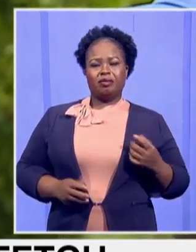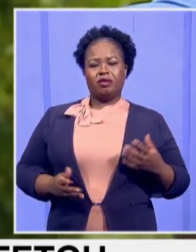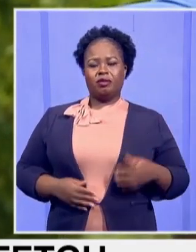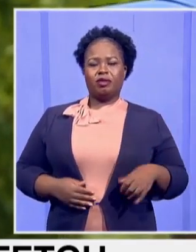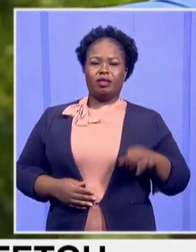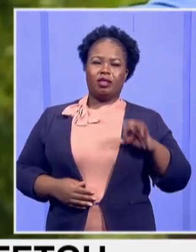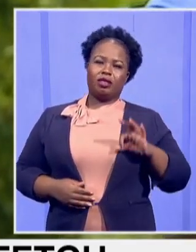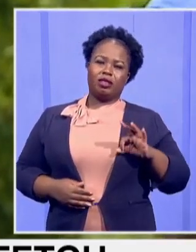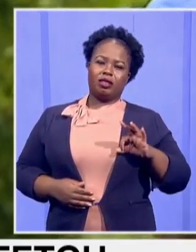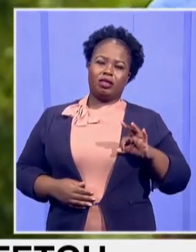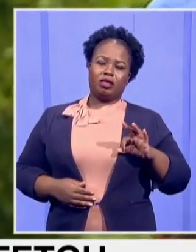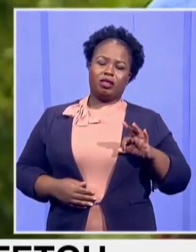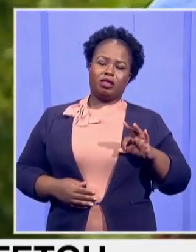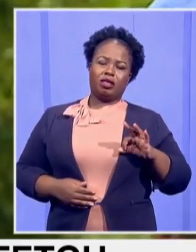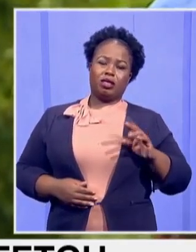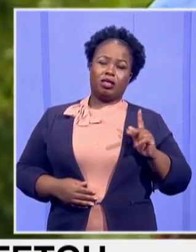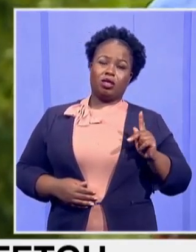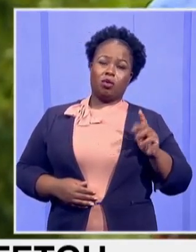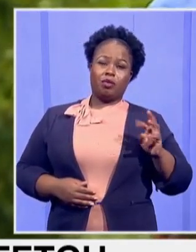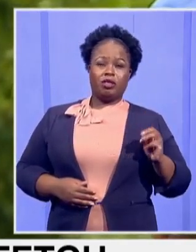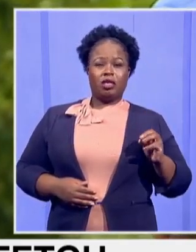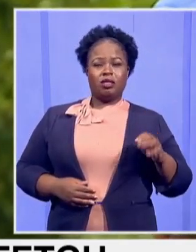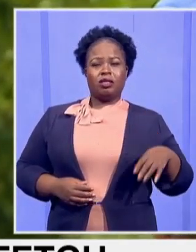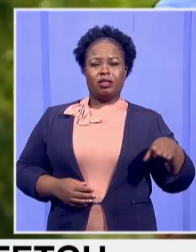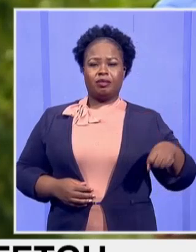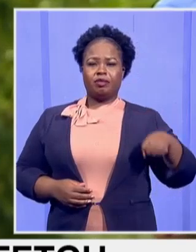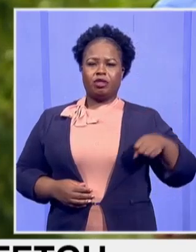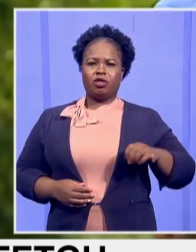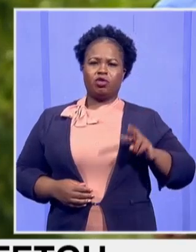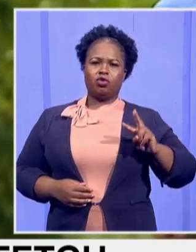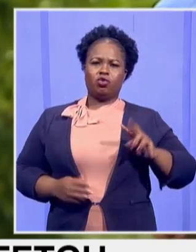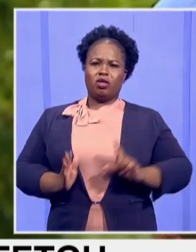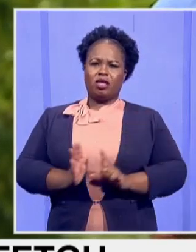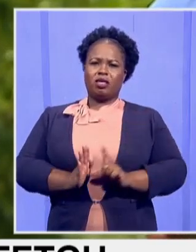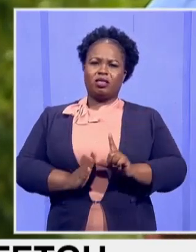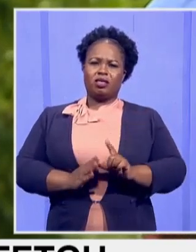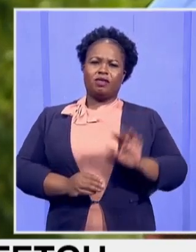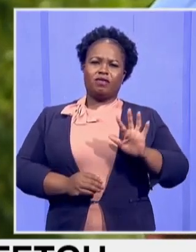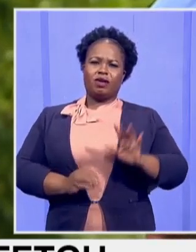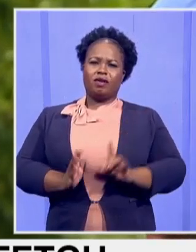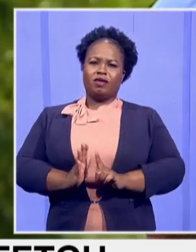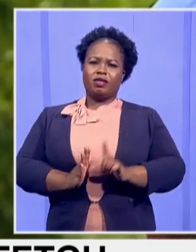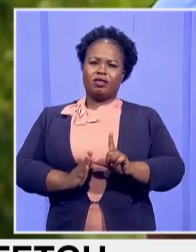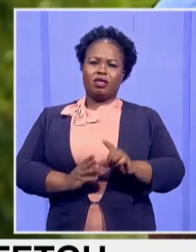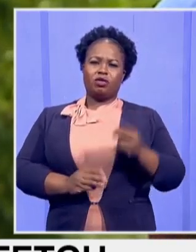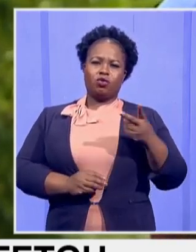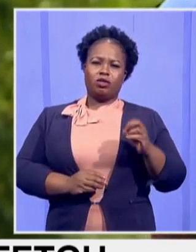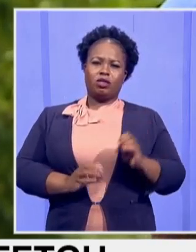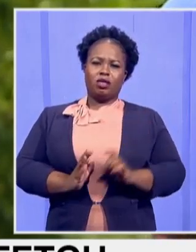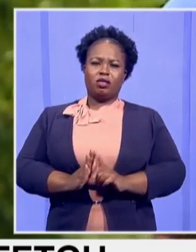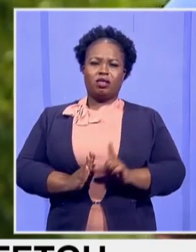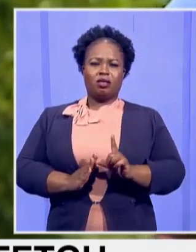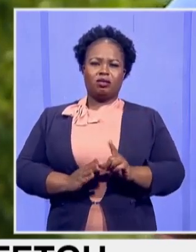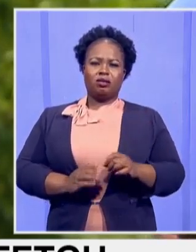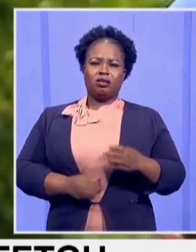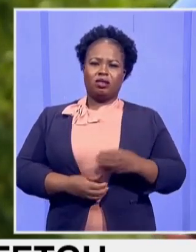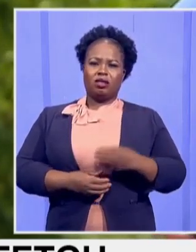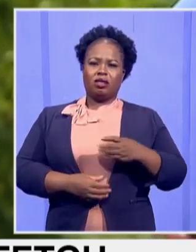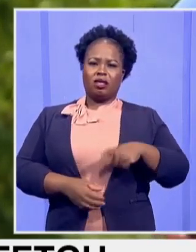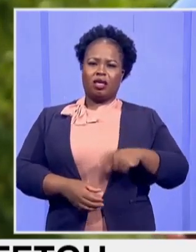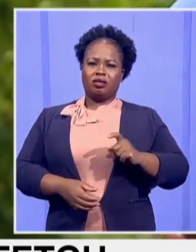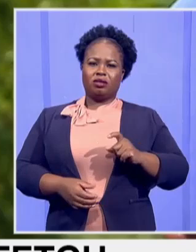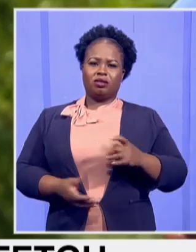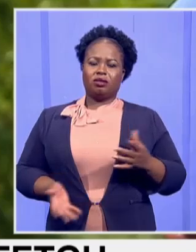more kilometers. They bring 2 liter, 5 liter, 20 liter cans to